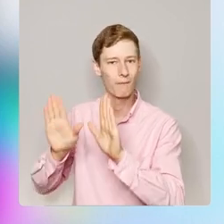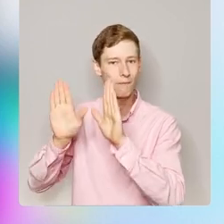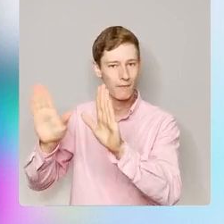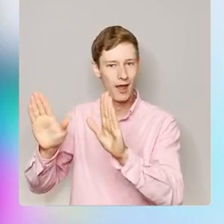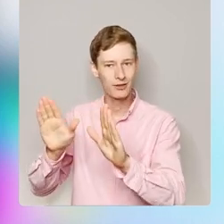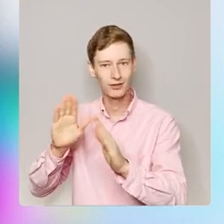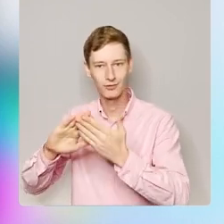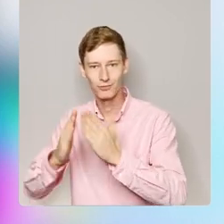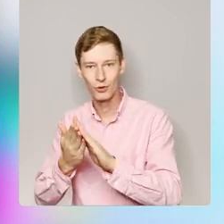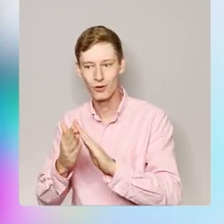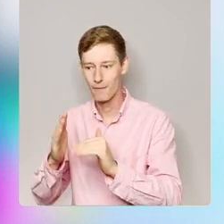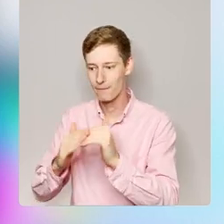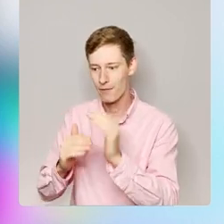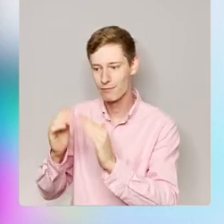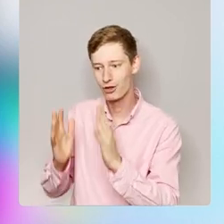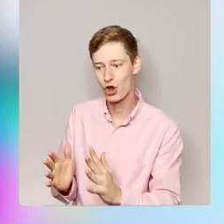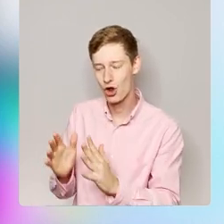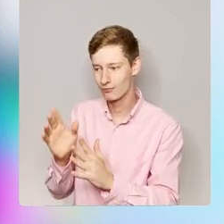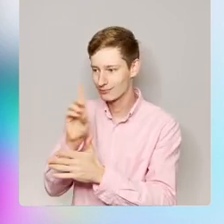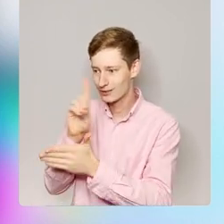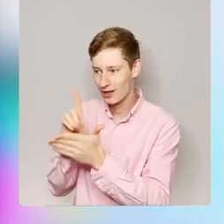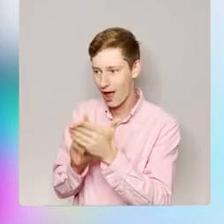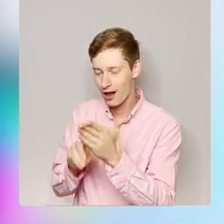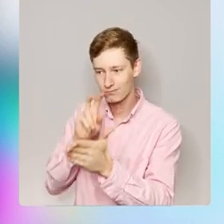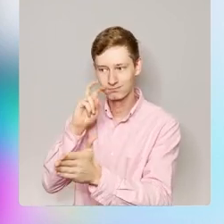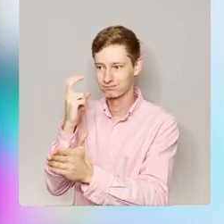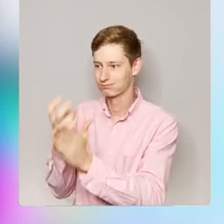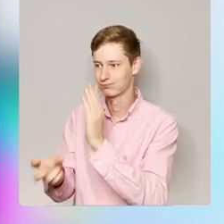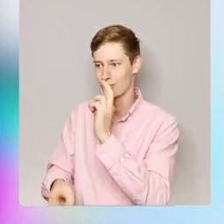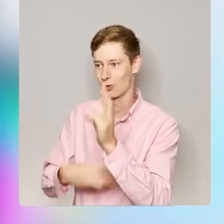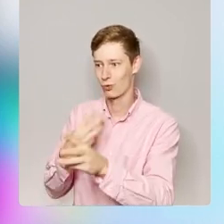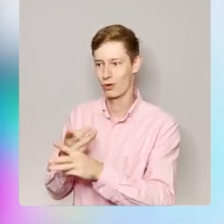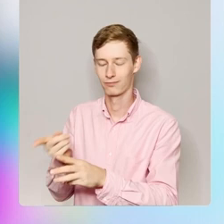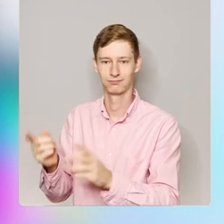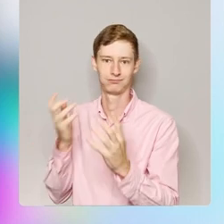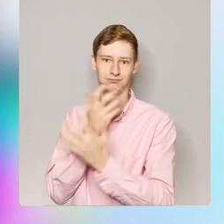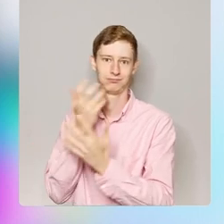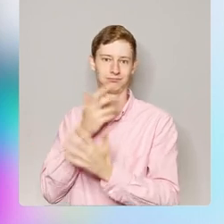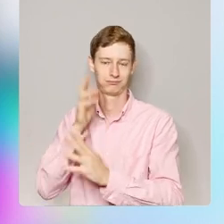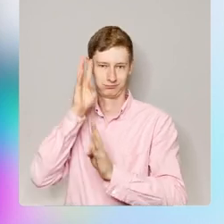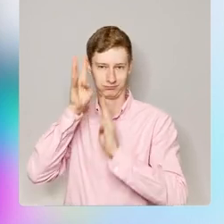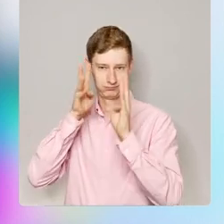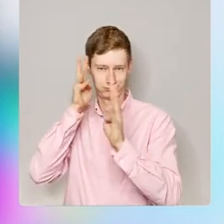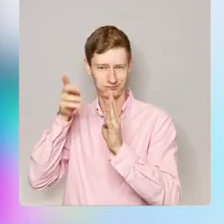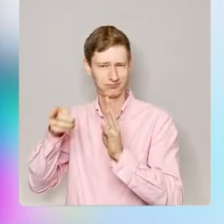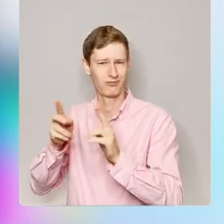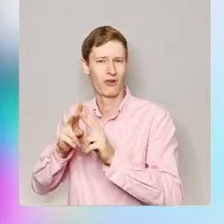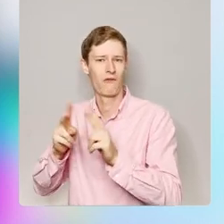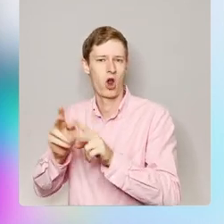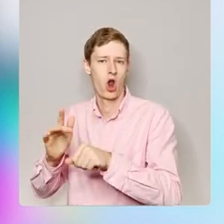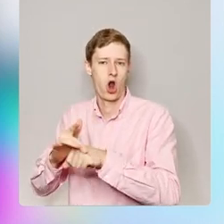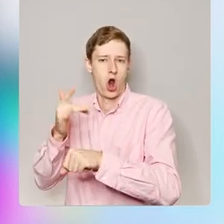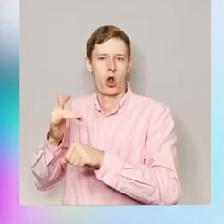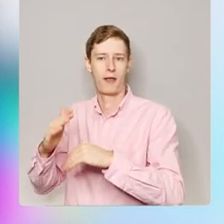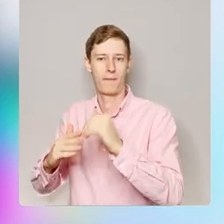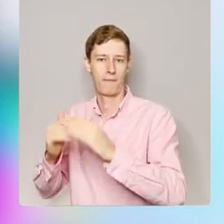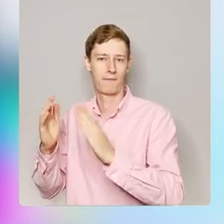and that are designing immersive worlds. And we're seeing incredible innovation from this group. It's a very early builder community.